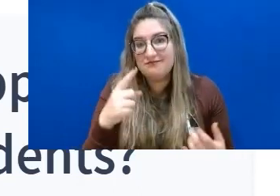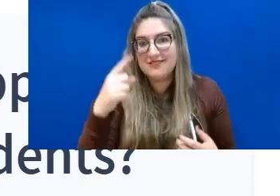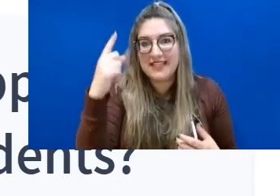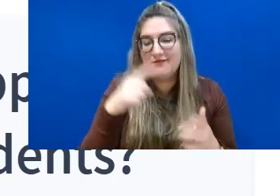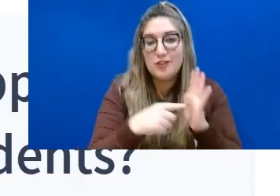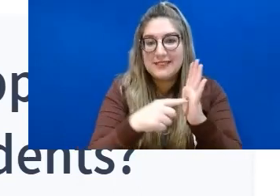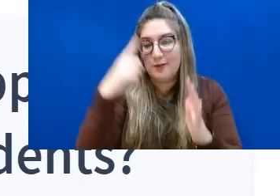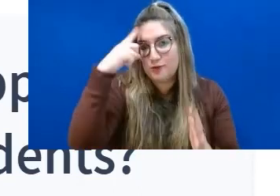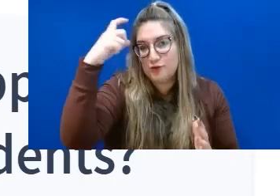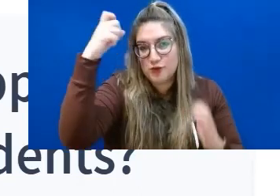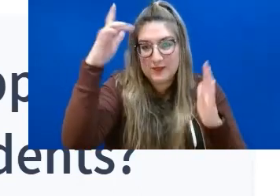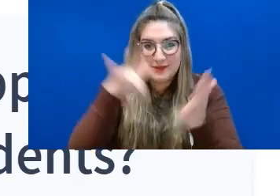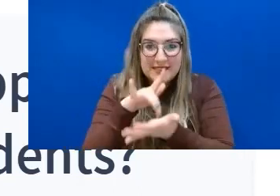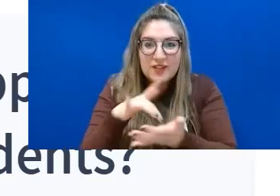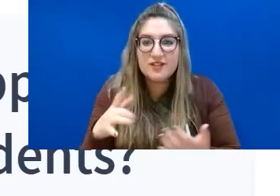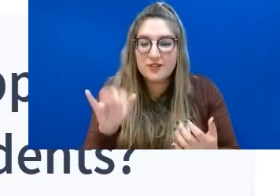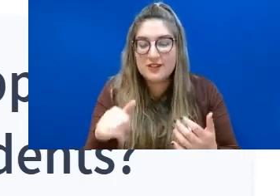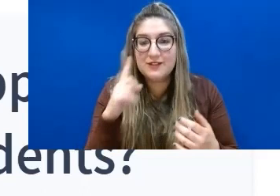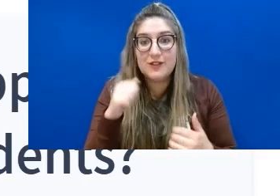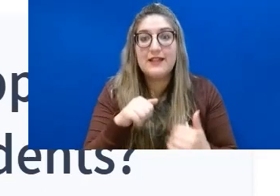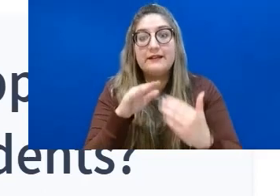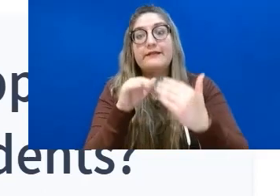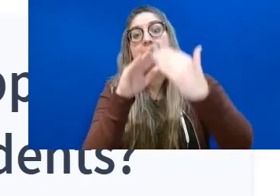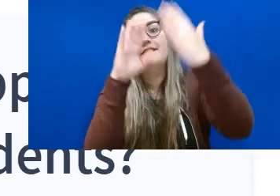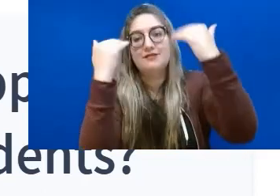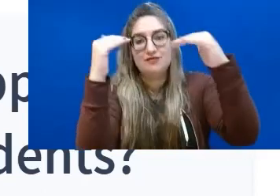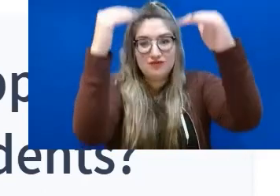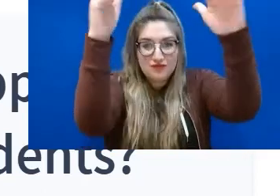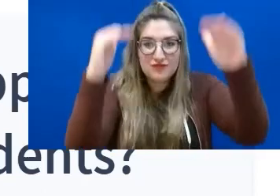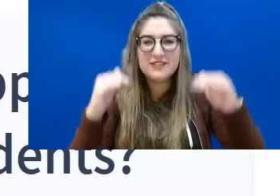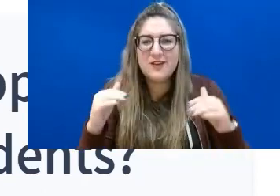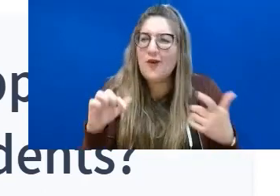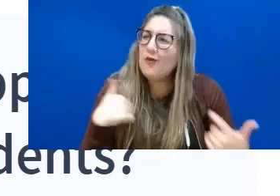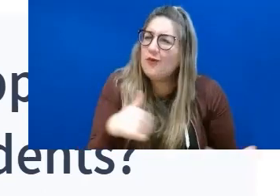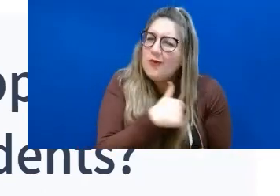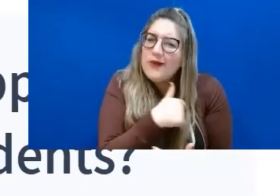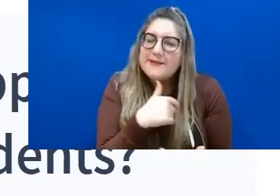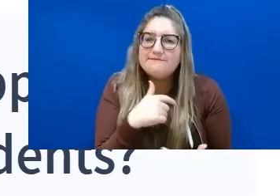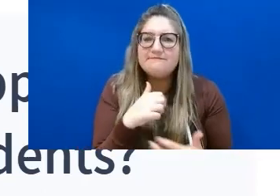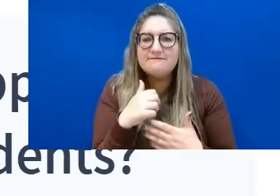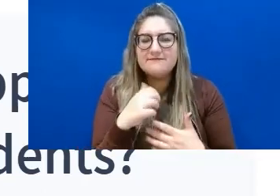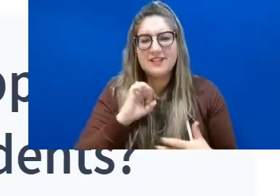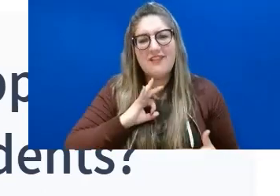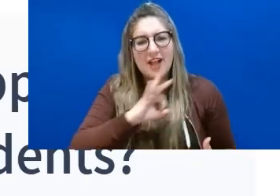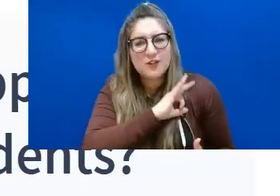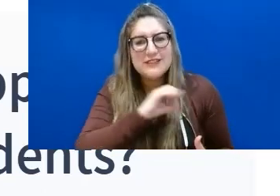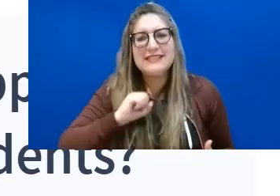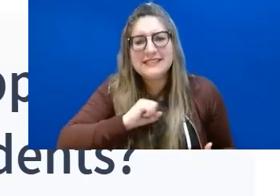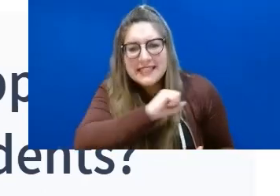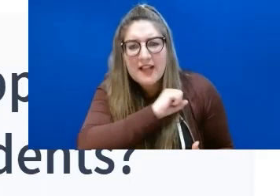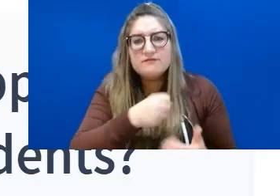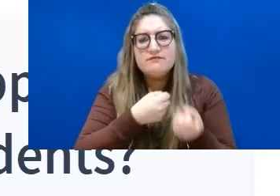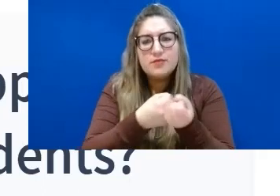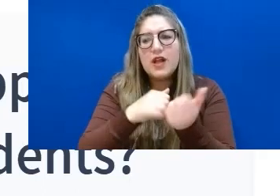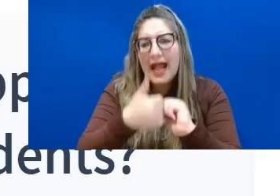what education is being done to faculty and staff to support. And also, how can we